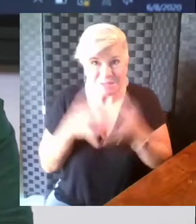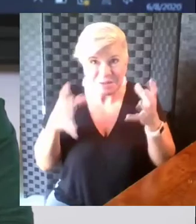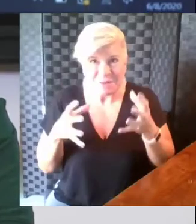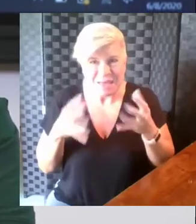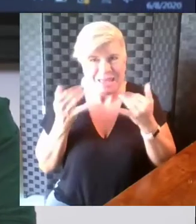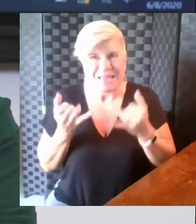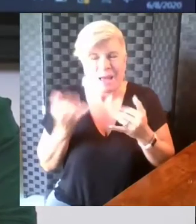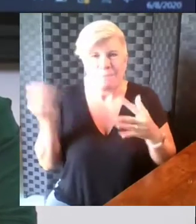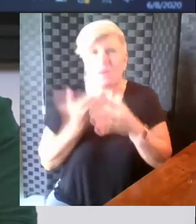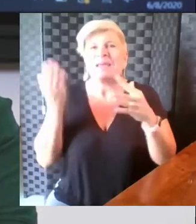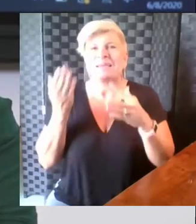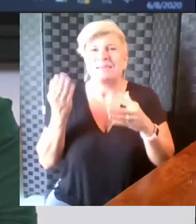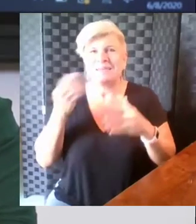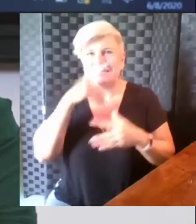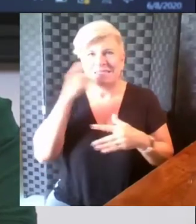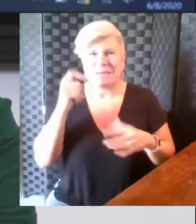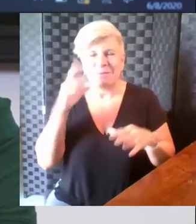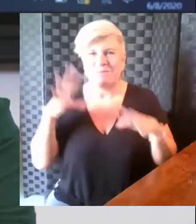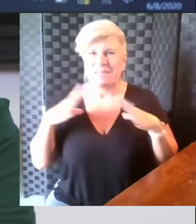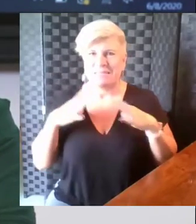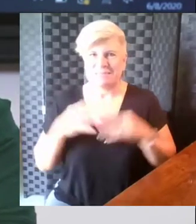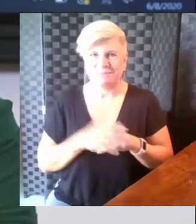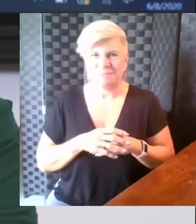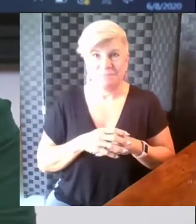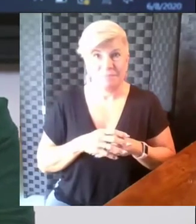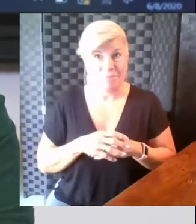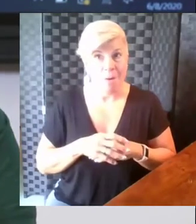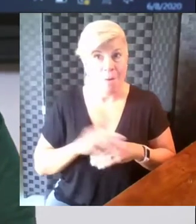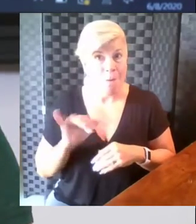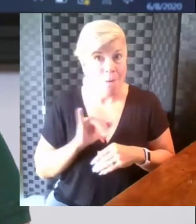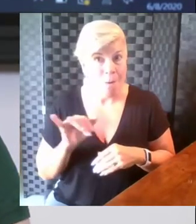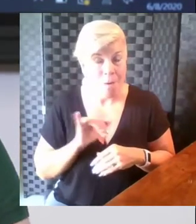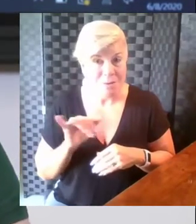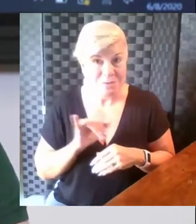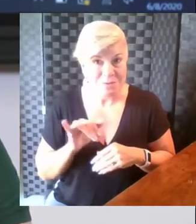little bit of summer break after this, okay? I'm also